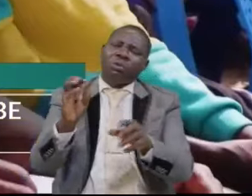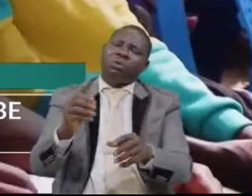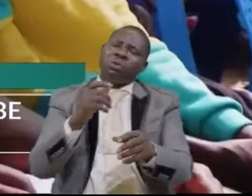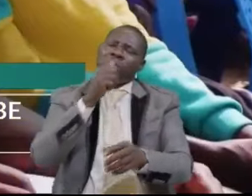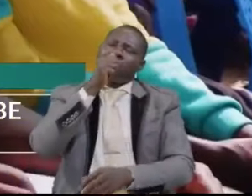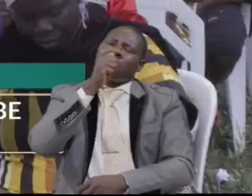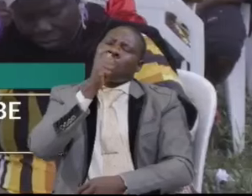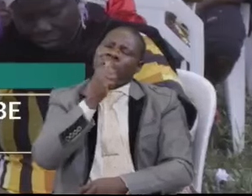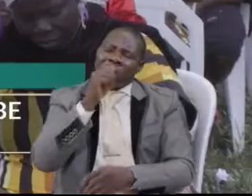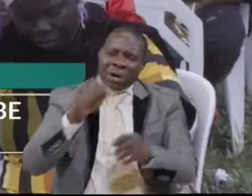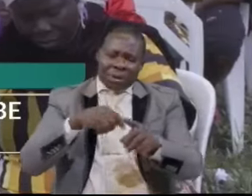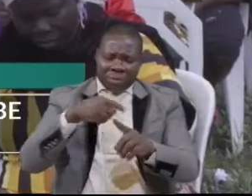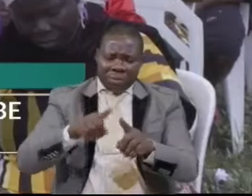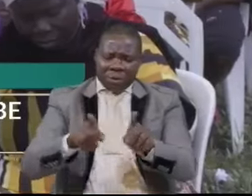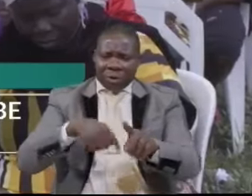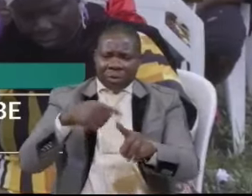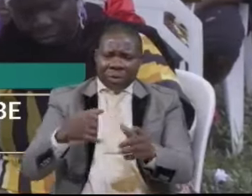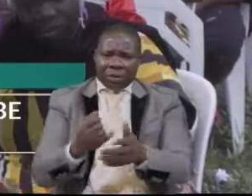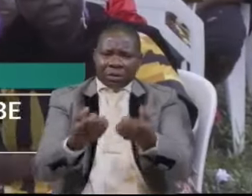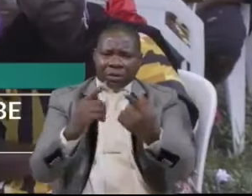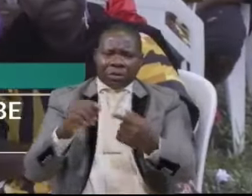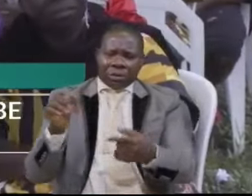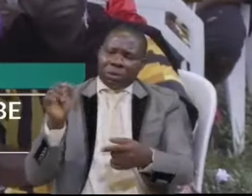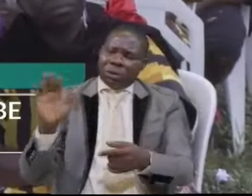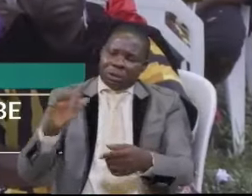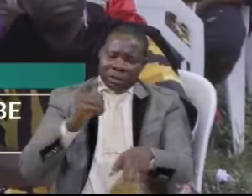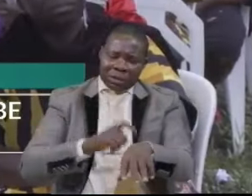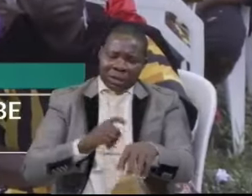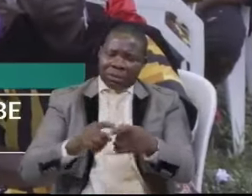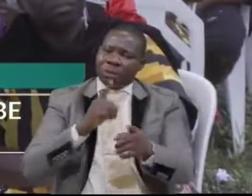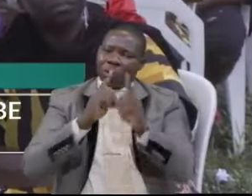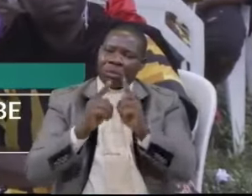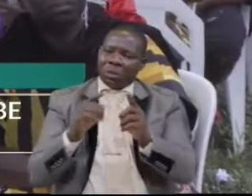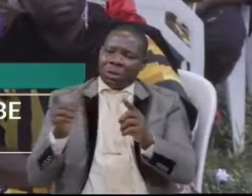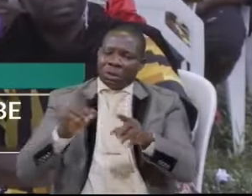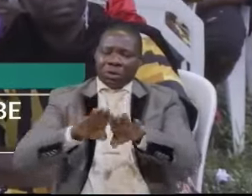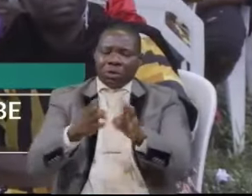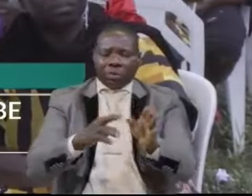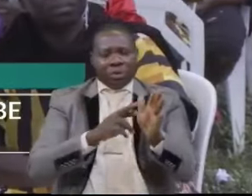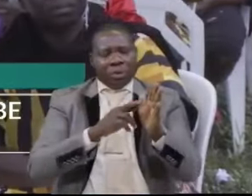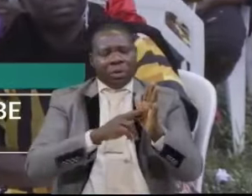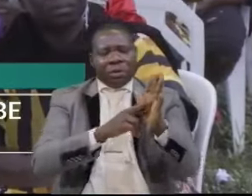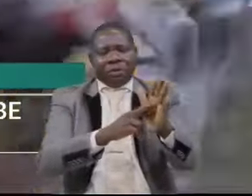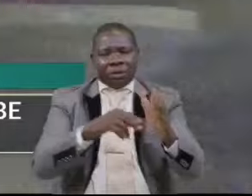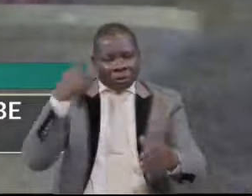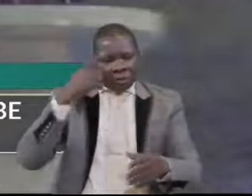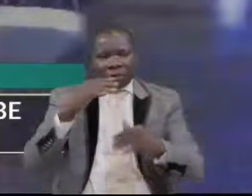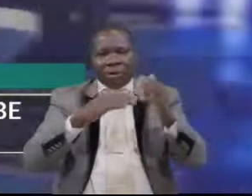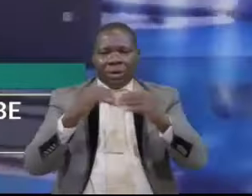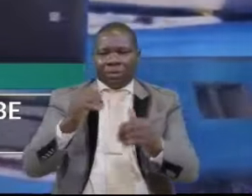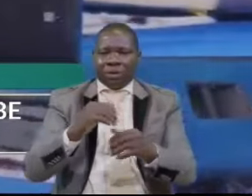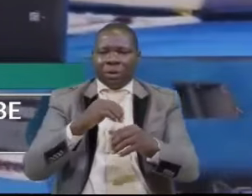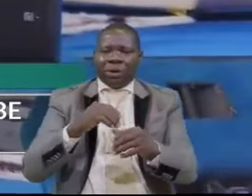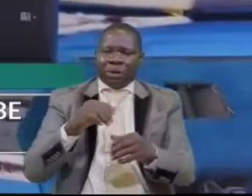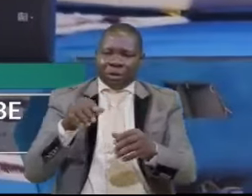talk, he opens revelation from heaven. He was exceptional. Look at Daniel. All the magicians said, there's nobody on